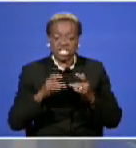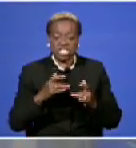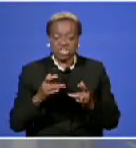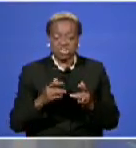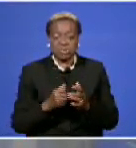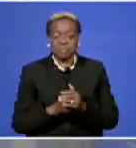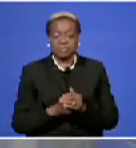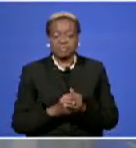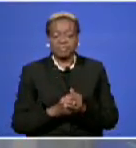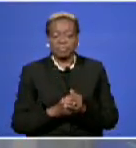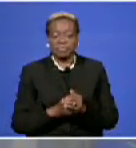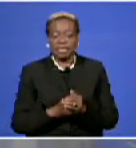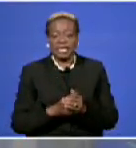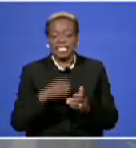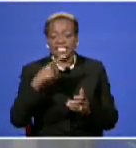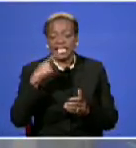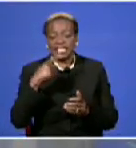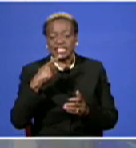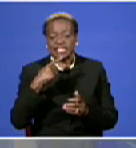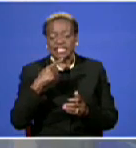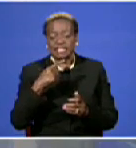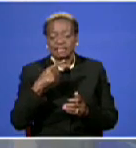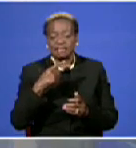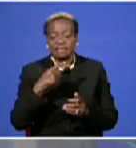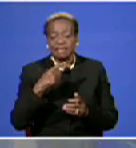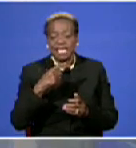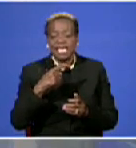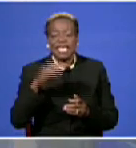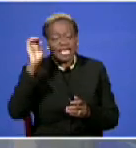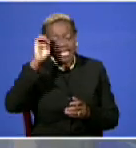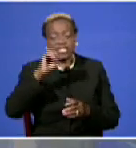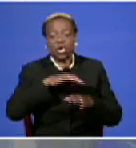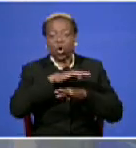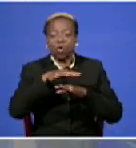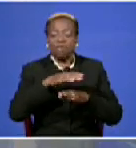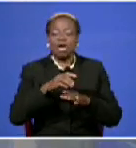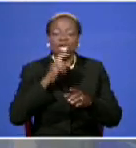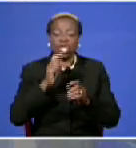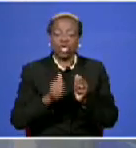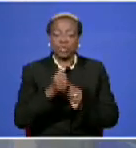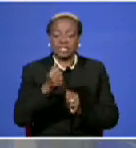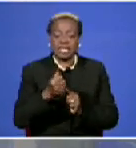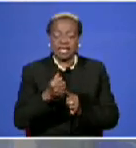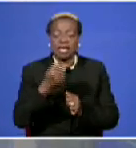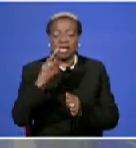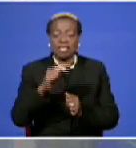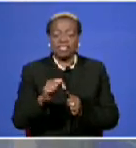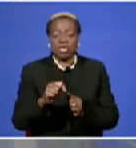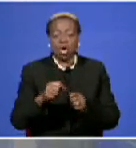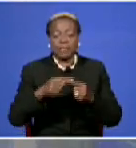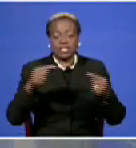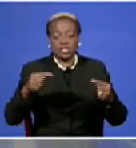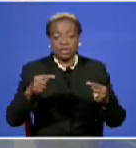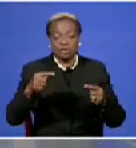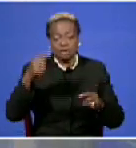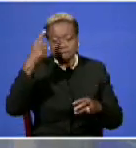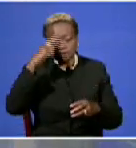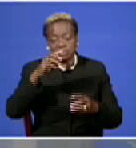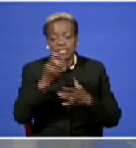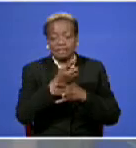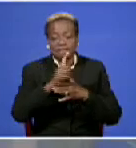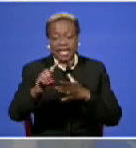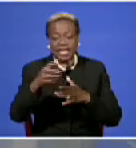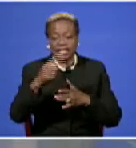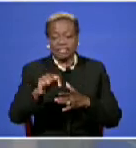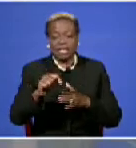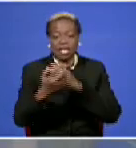every majority rule day. You see, Kullmer's openly accusing the opposition of dividing the country along color lines, black